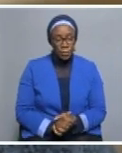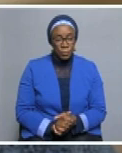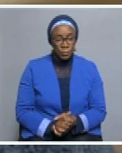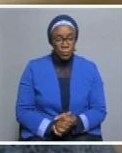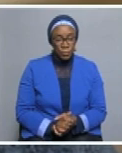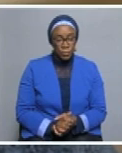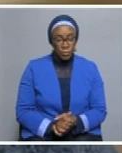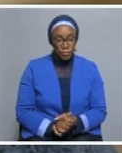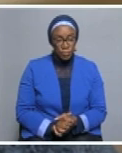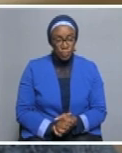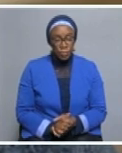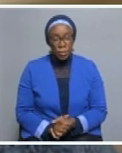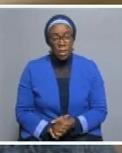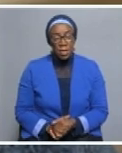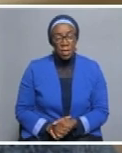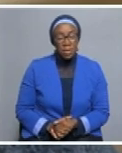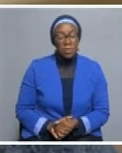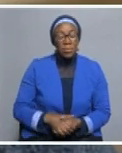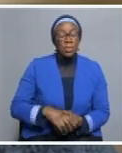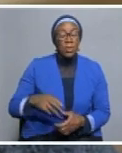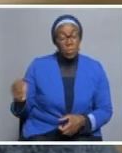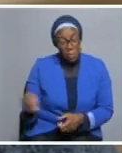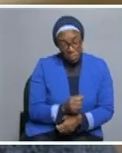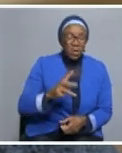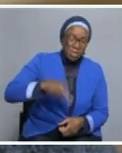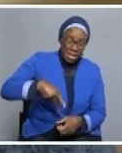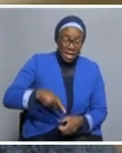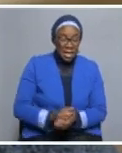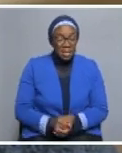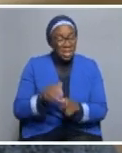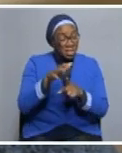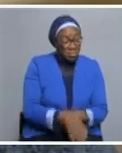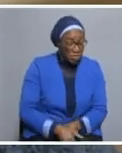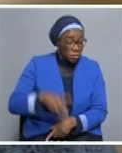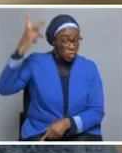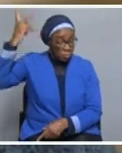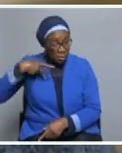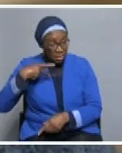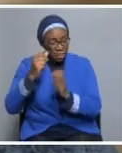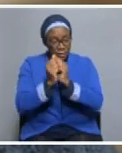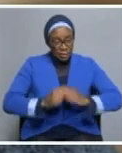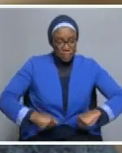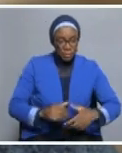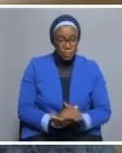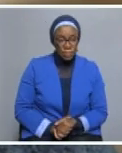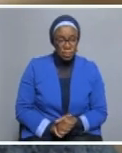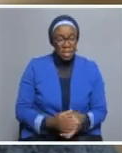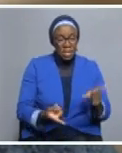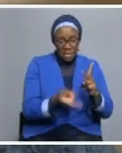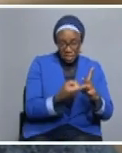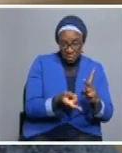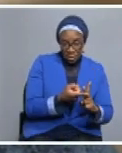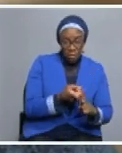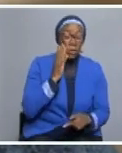subject to a political principle. Secondly, the issues with institutional continuity. Whenever an